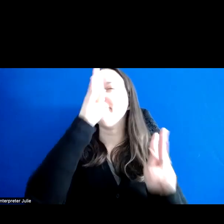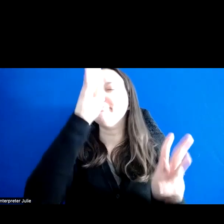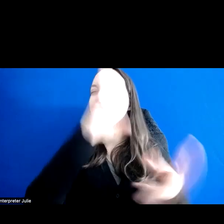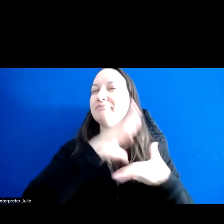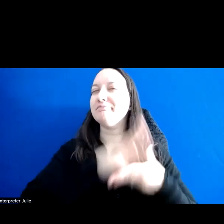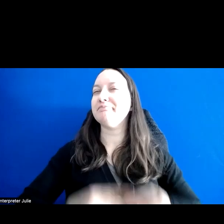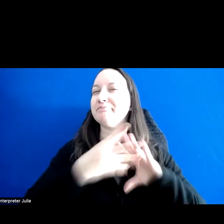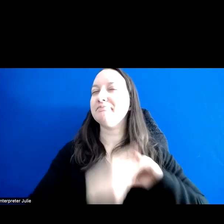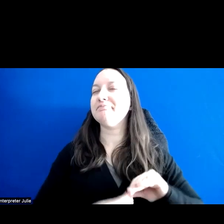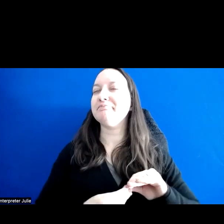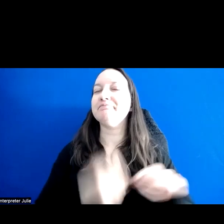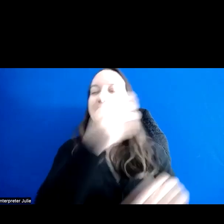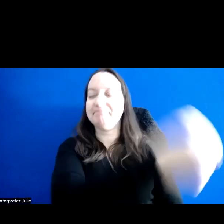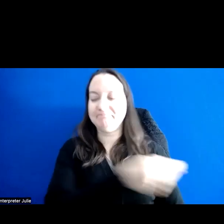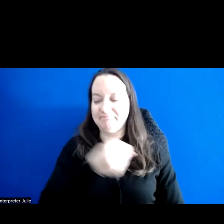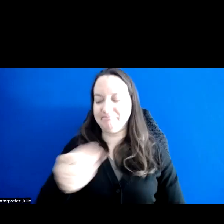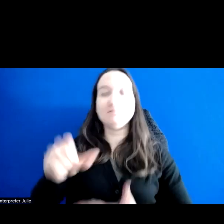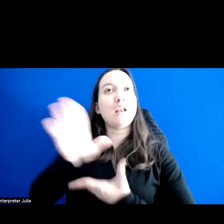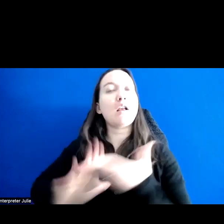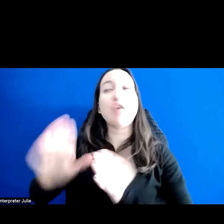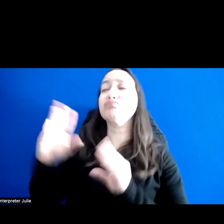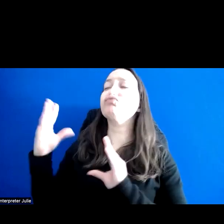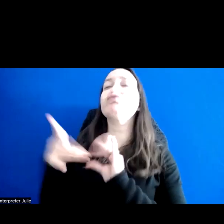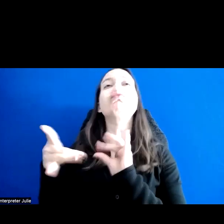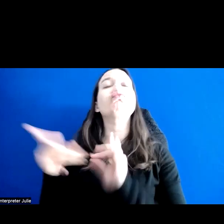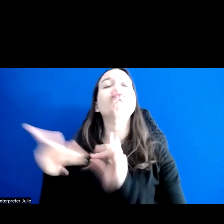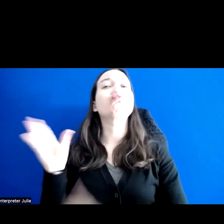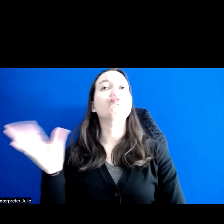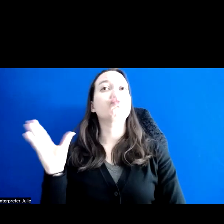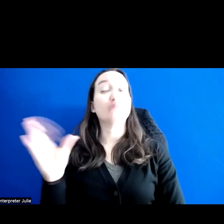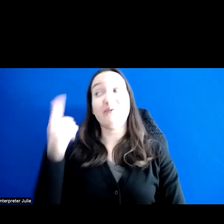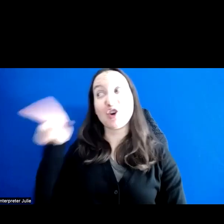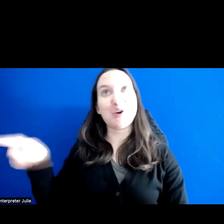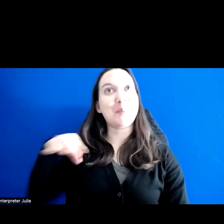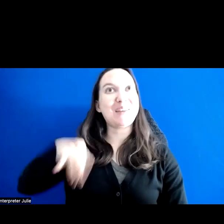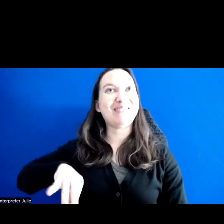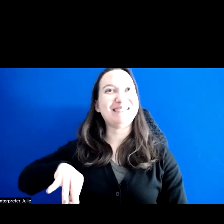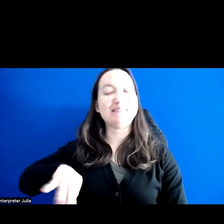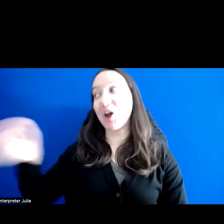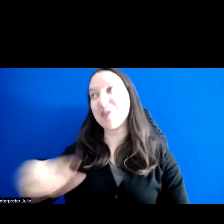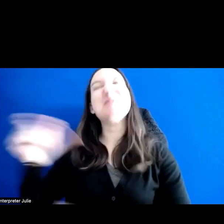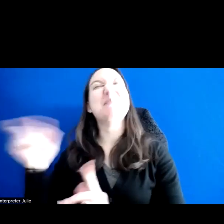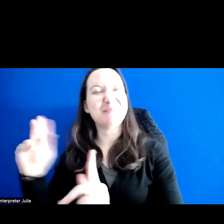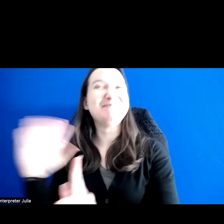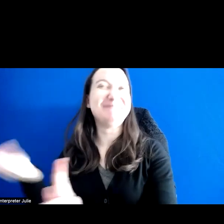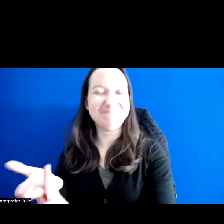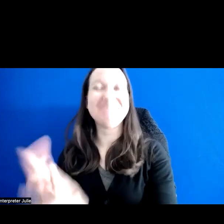remember bringing Angela into the college to give a talk for Jo's benefit as much as anybody else's about fairy